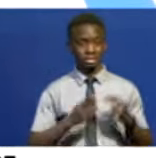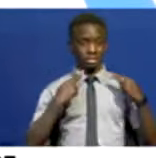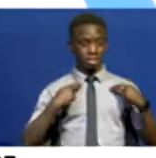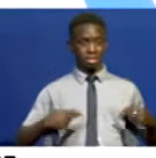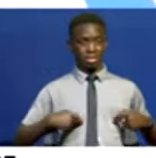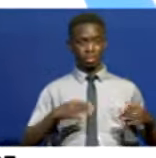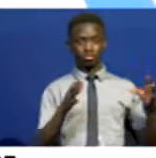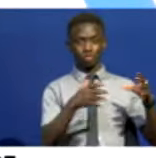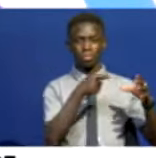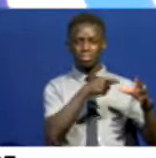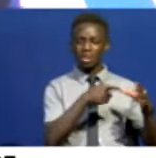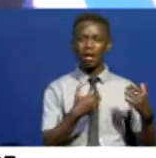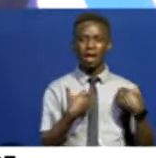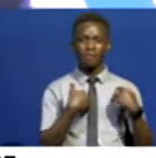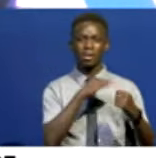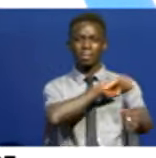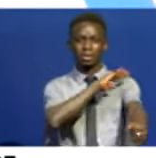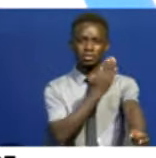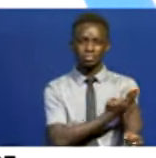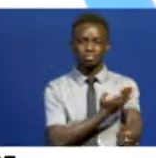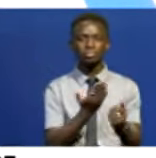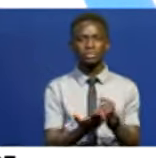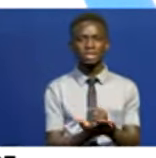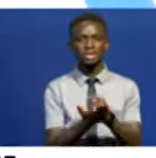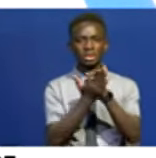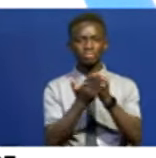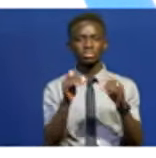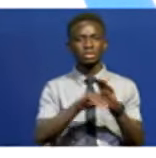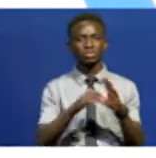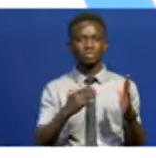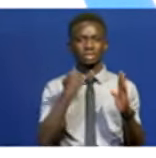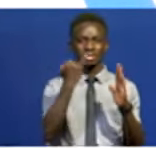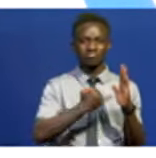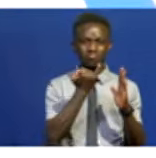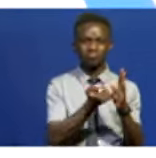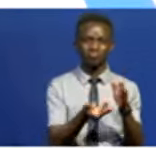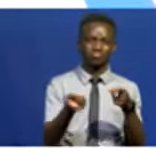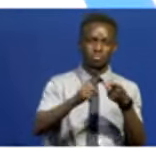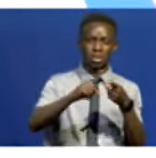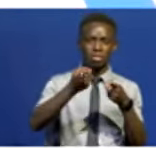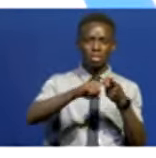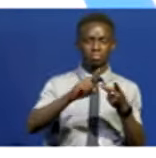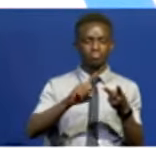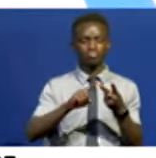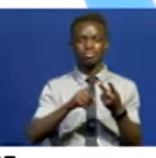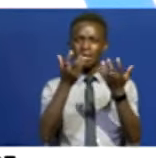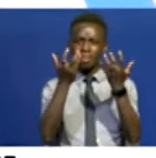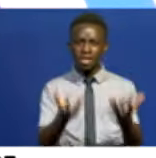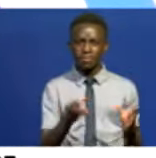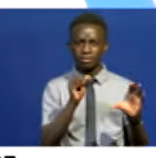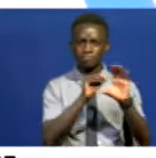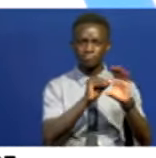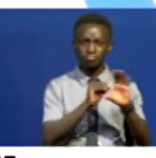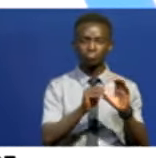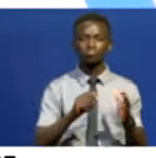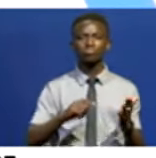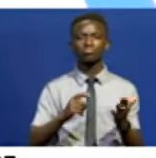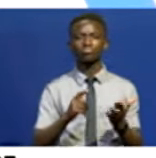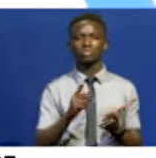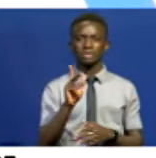significantly contribute to industrialization through intensive investments in local manufacturing of health products